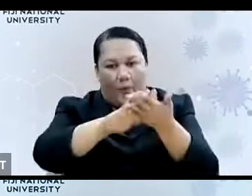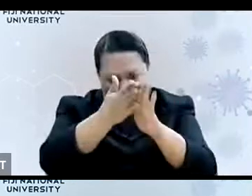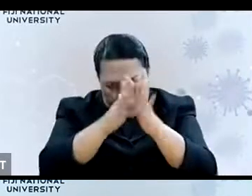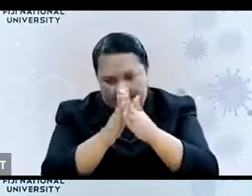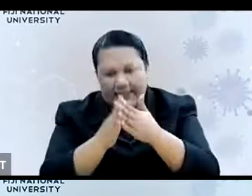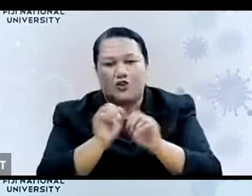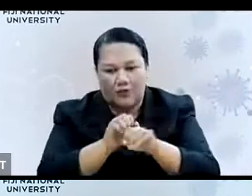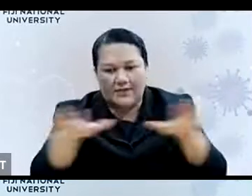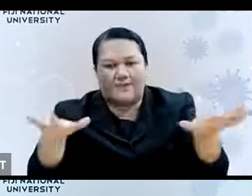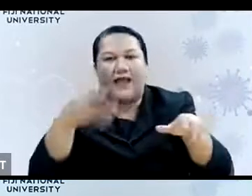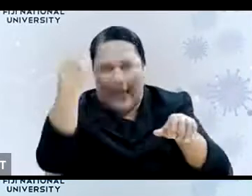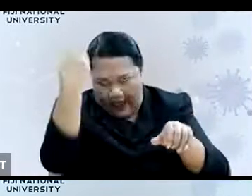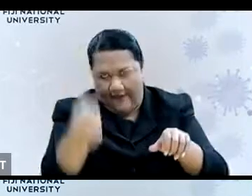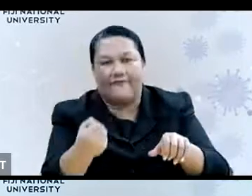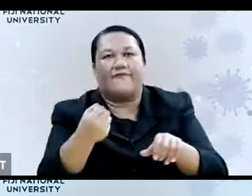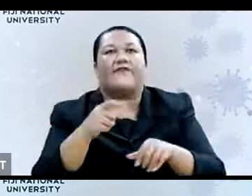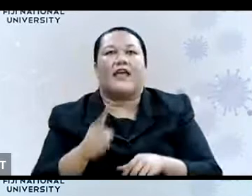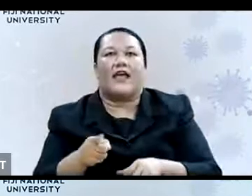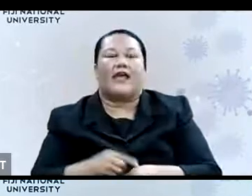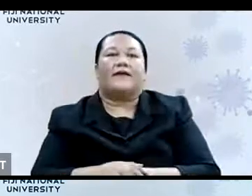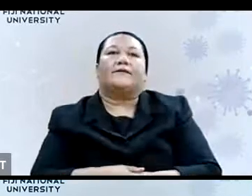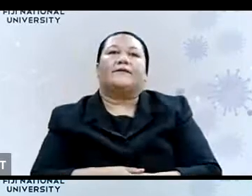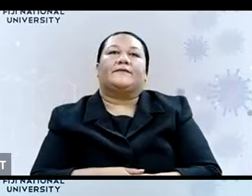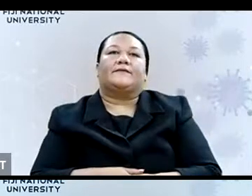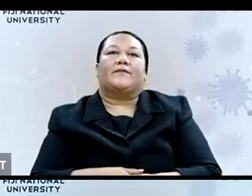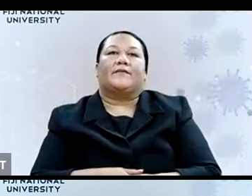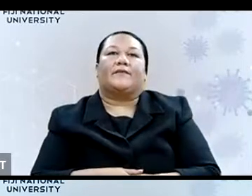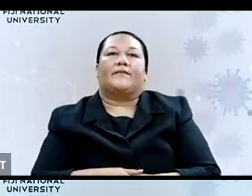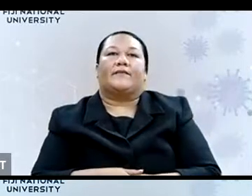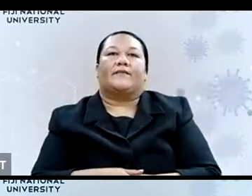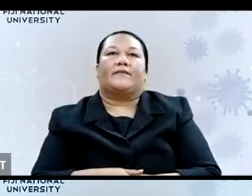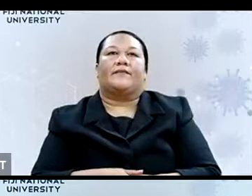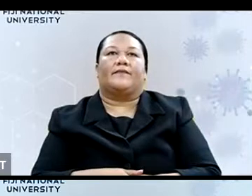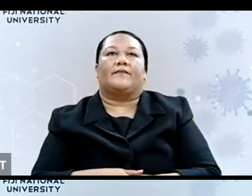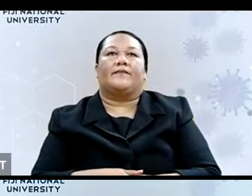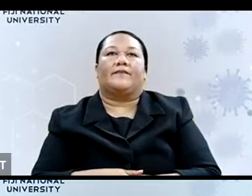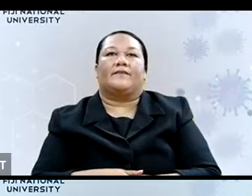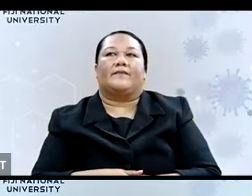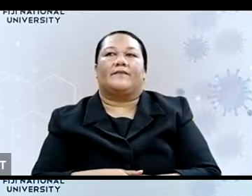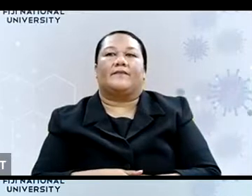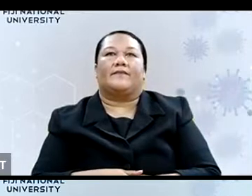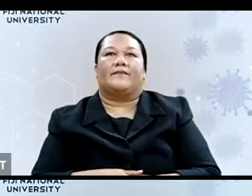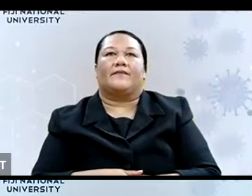of testing. Thanks, Alicia. Peter, to you,